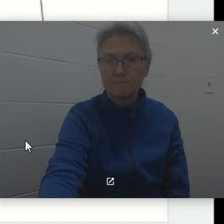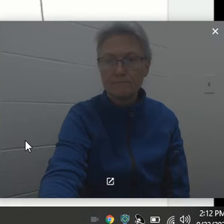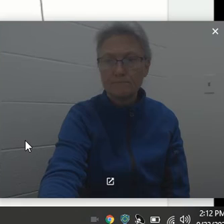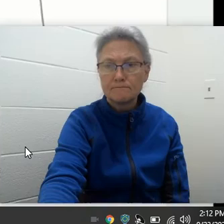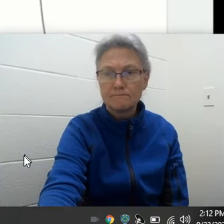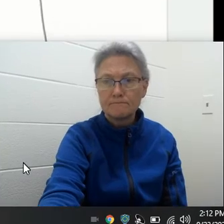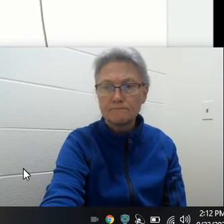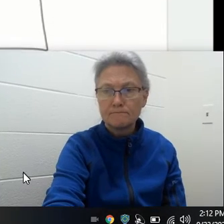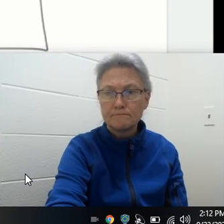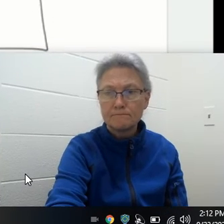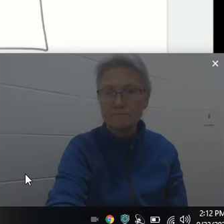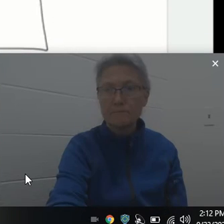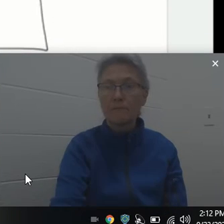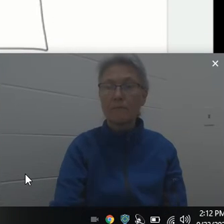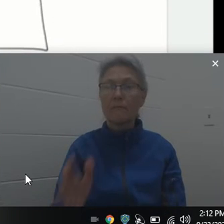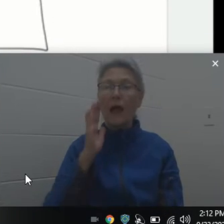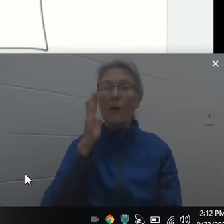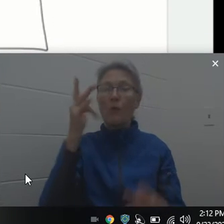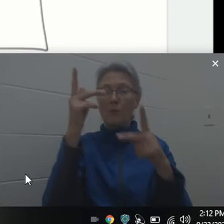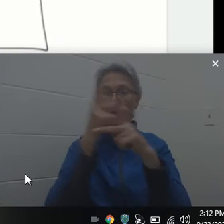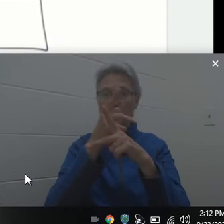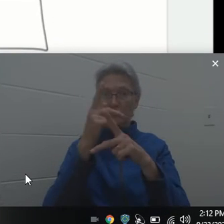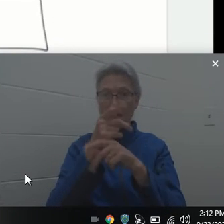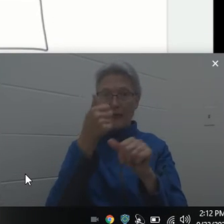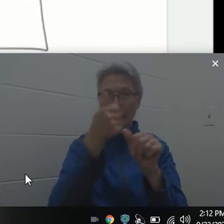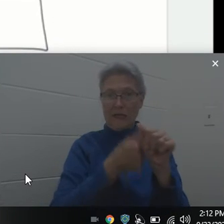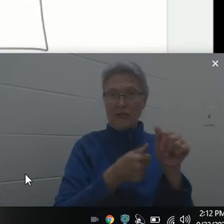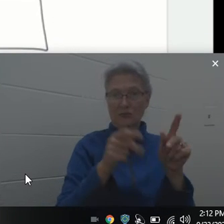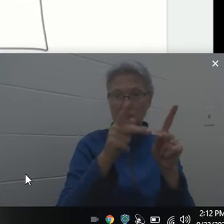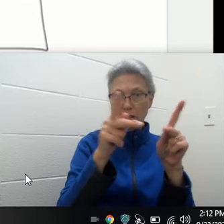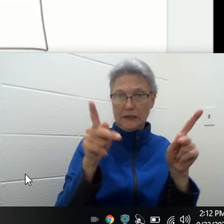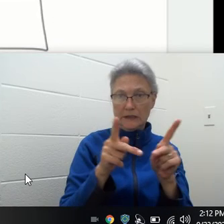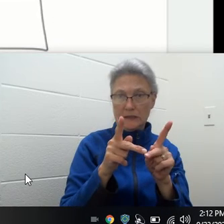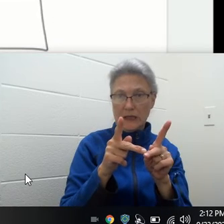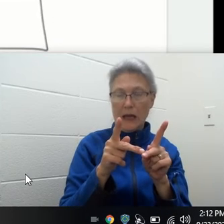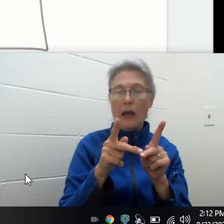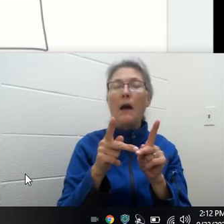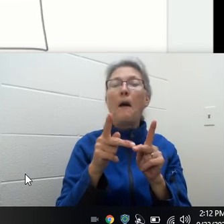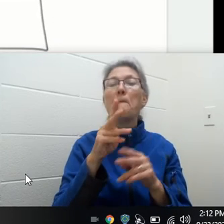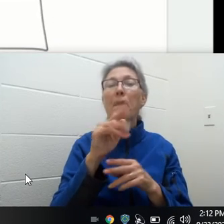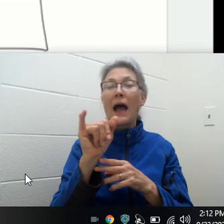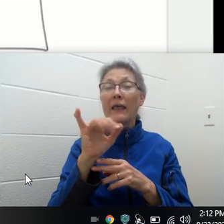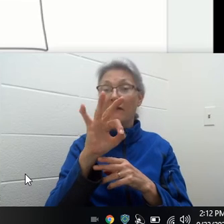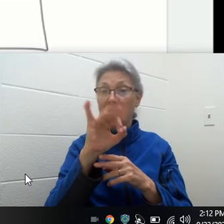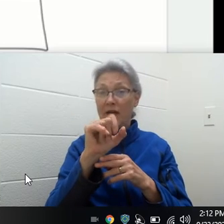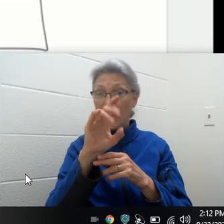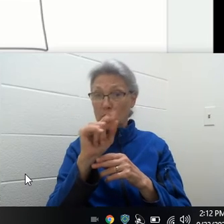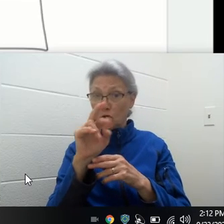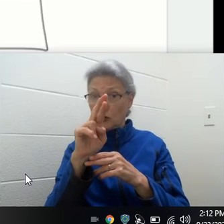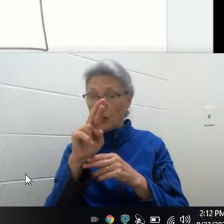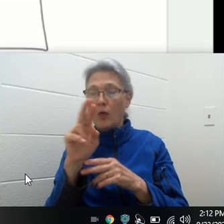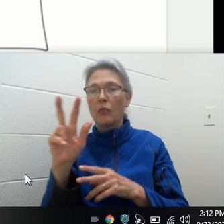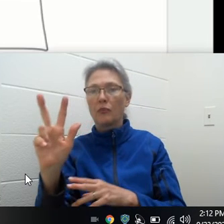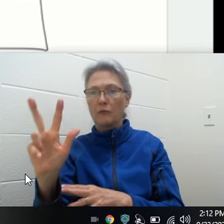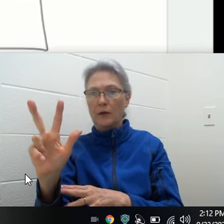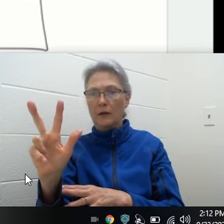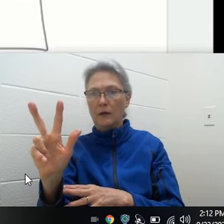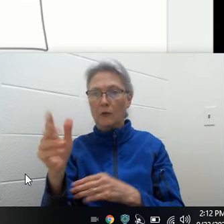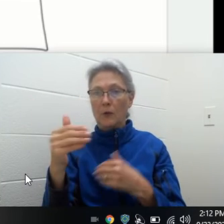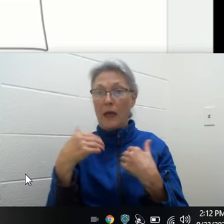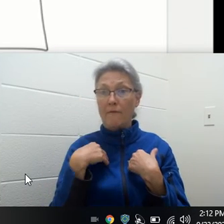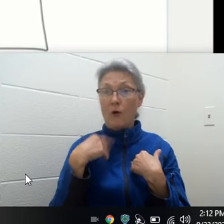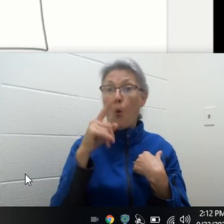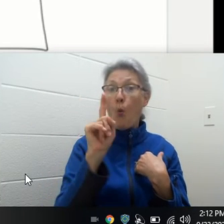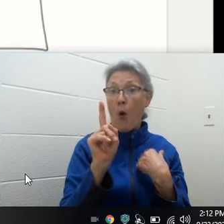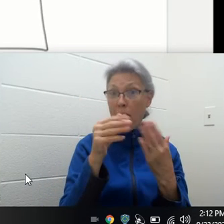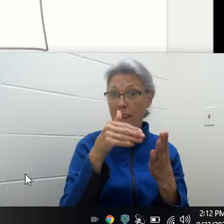by the factor 3. So we've got 1,000. Remember how I had